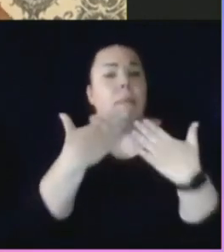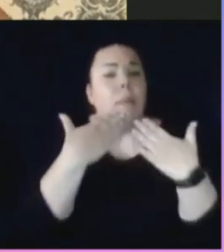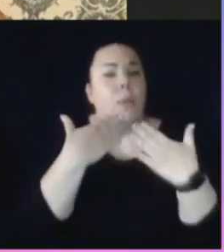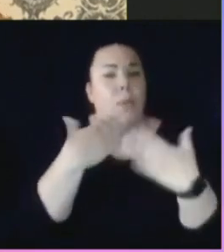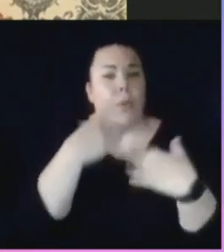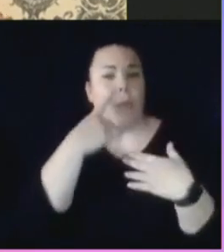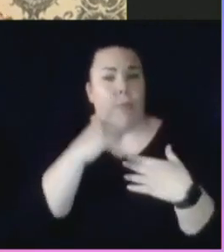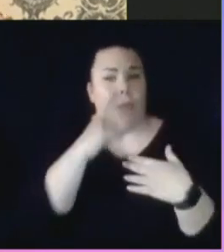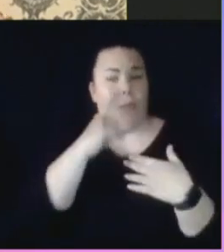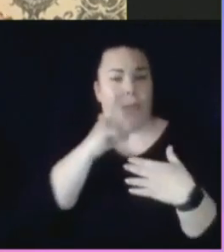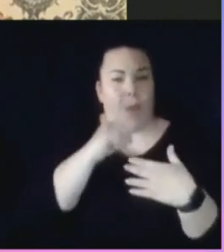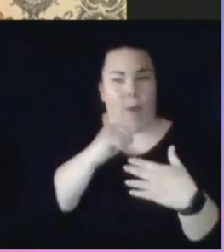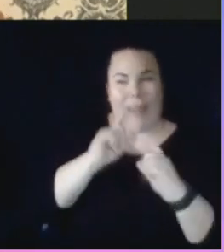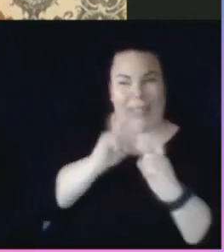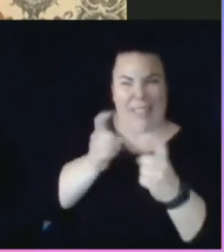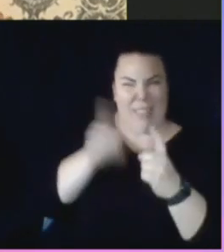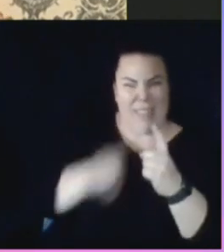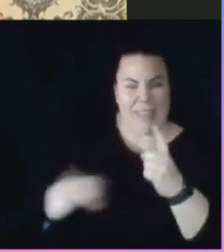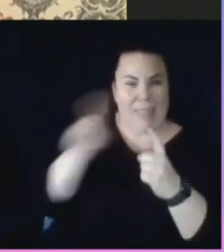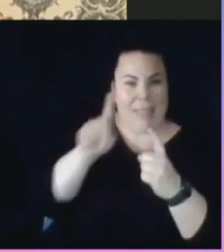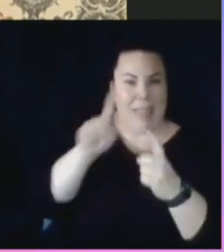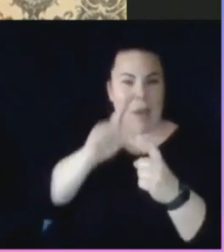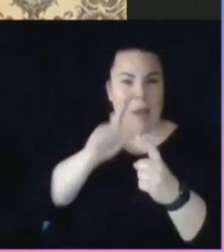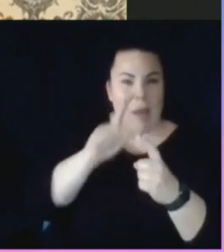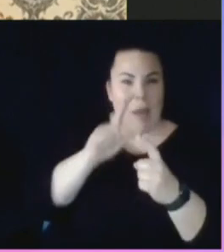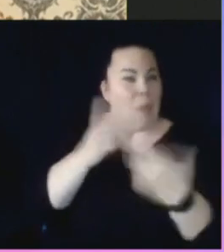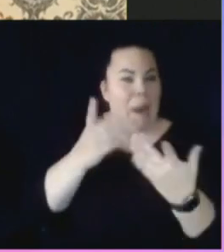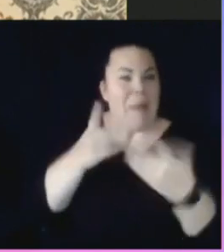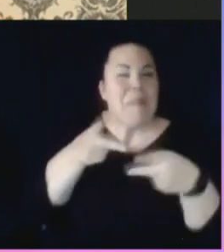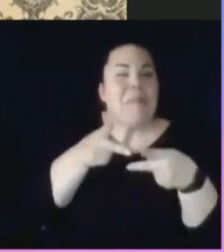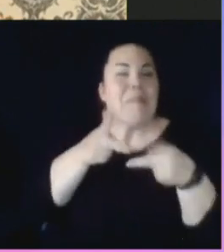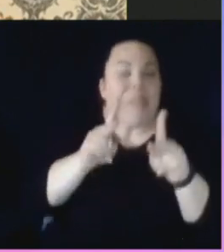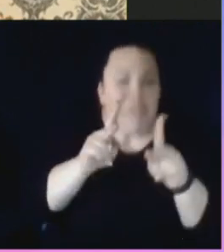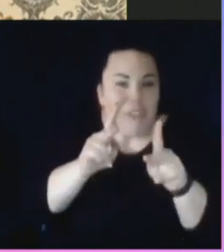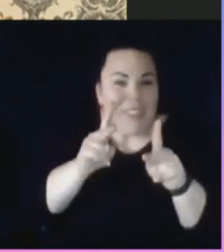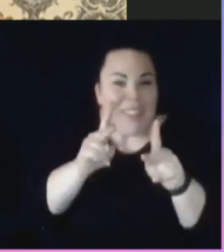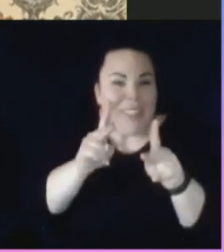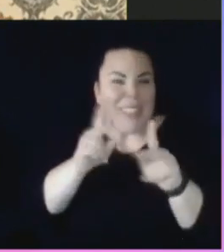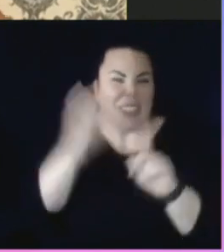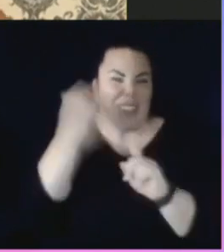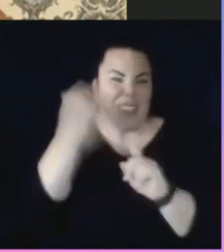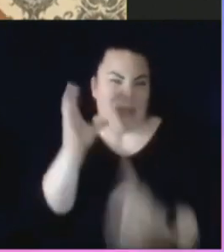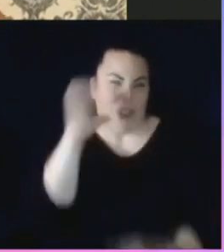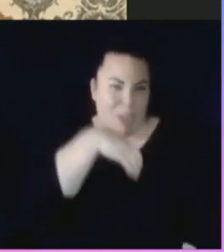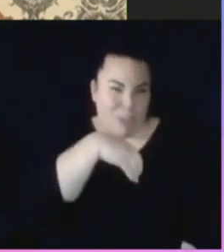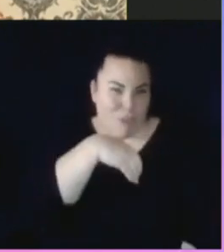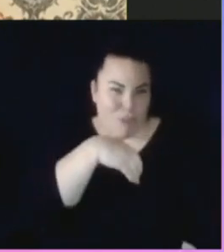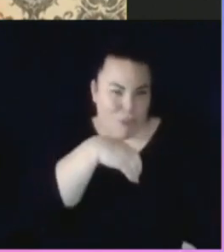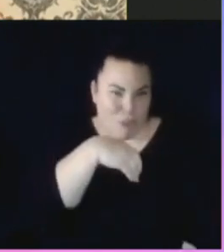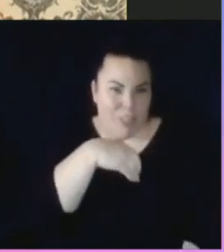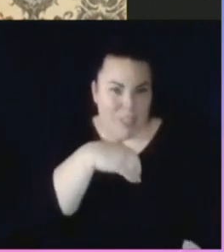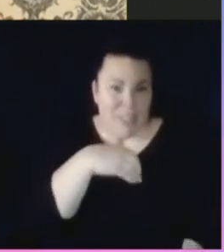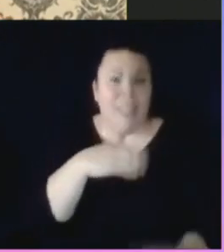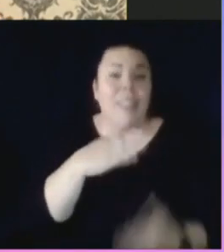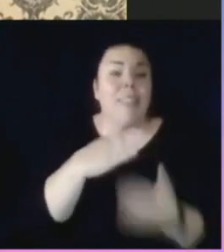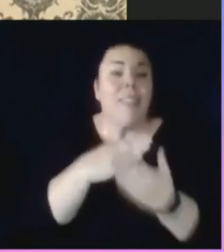the power to be strange and the permission to be strange. There are also people that are watching this